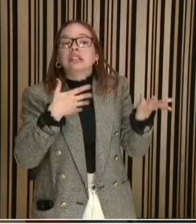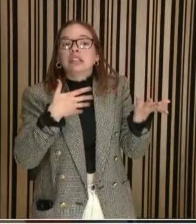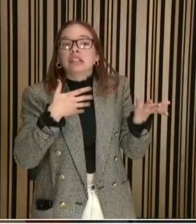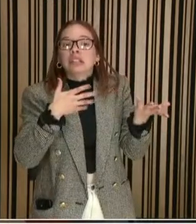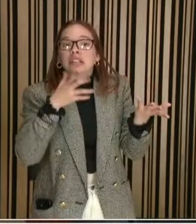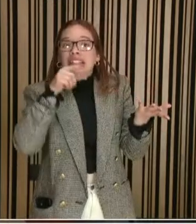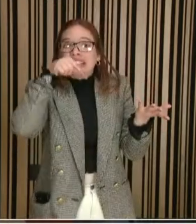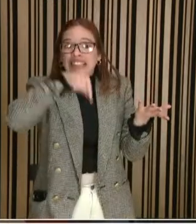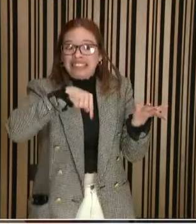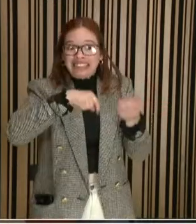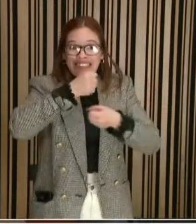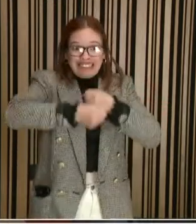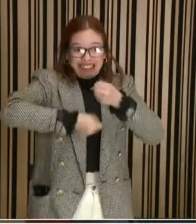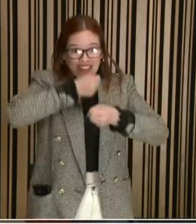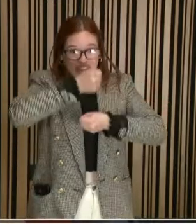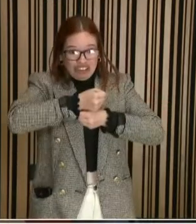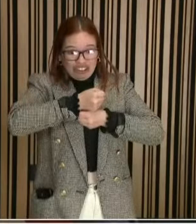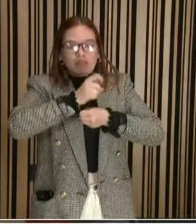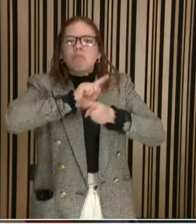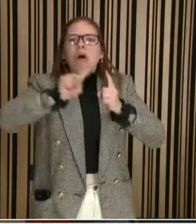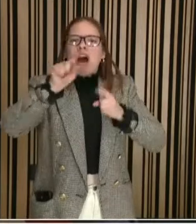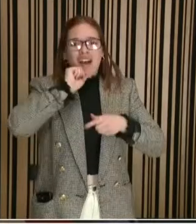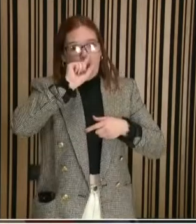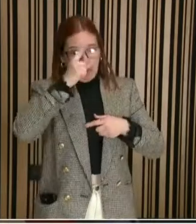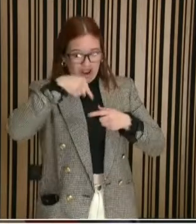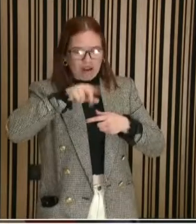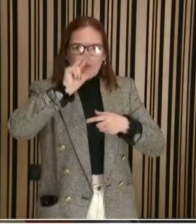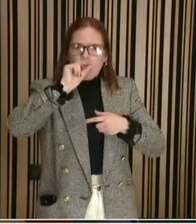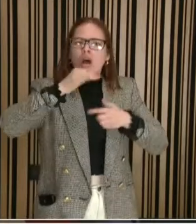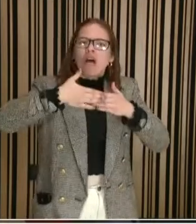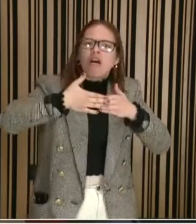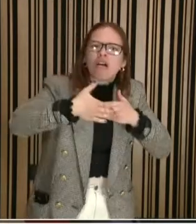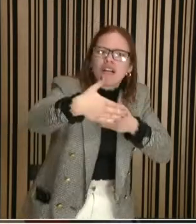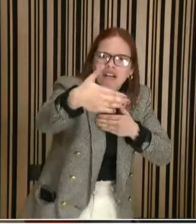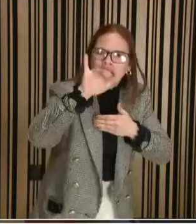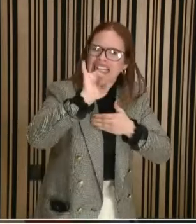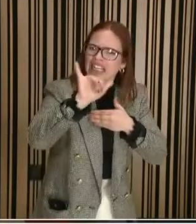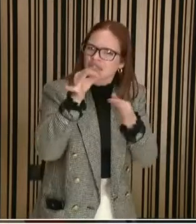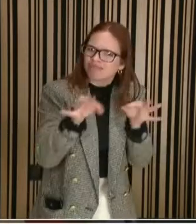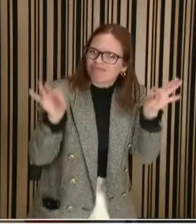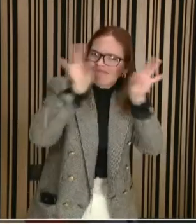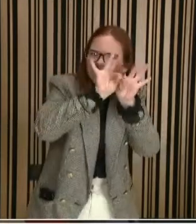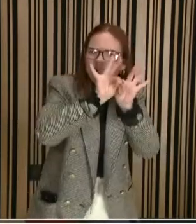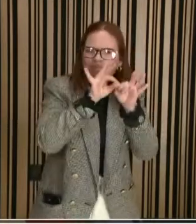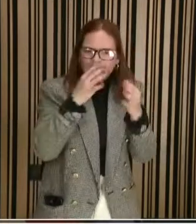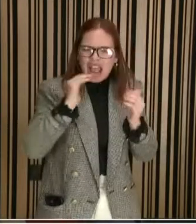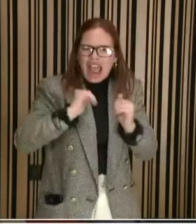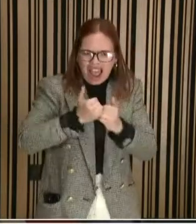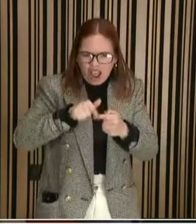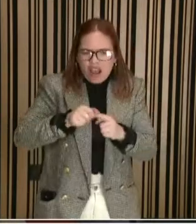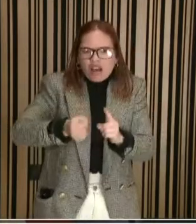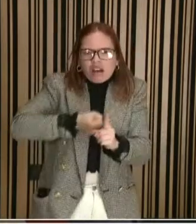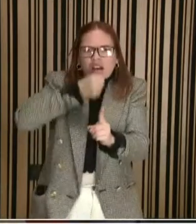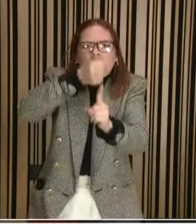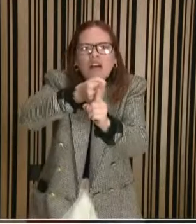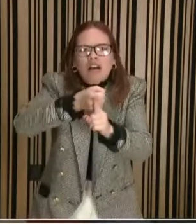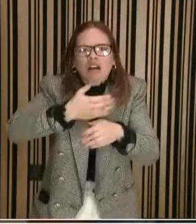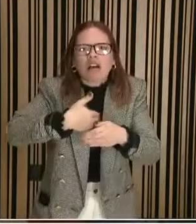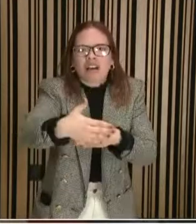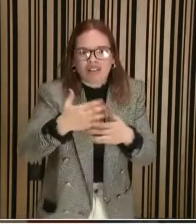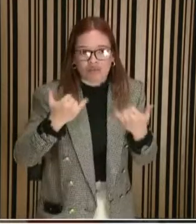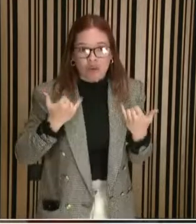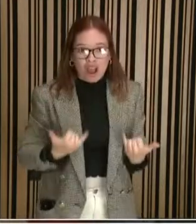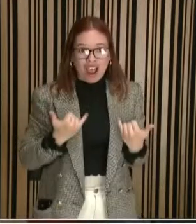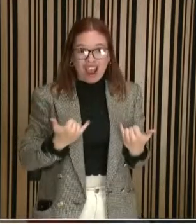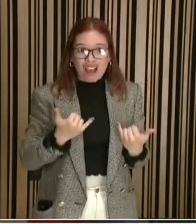year, but throughout the financial plan. What does it mean for the existing Kids Ride Free program?